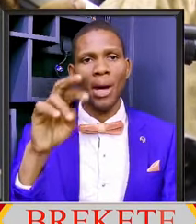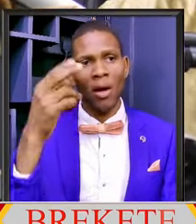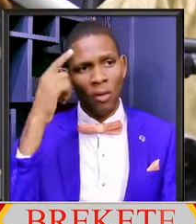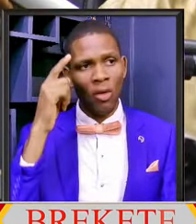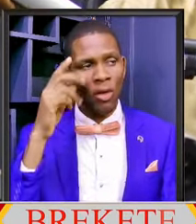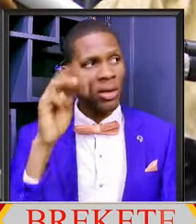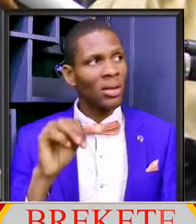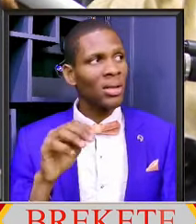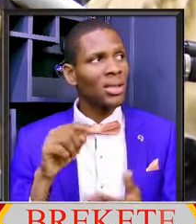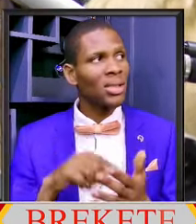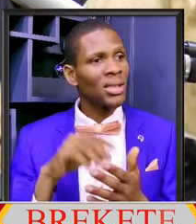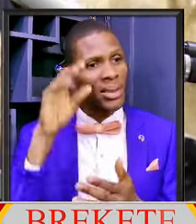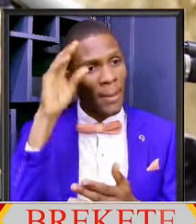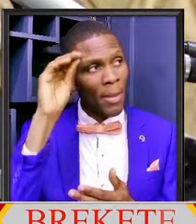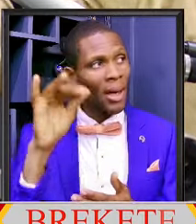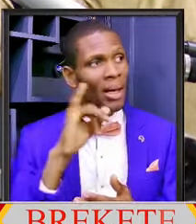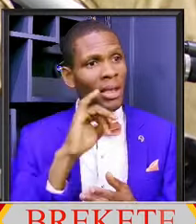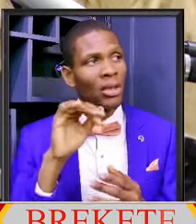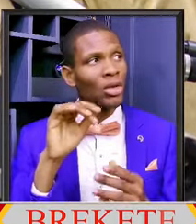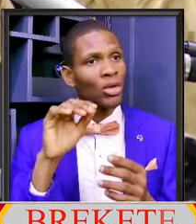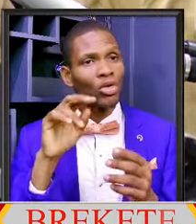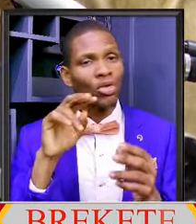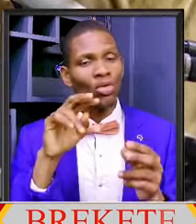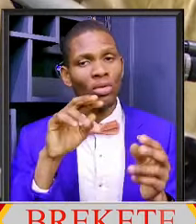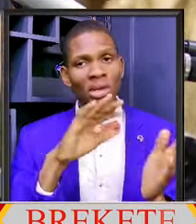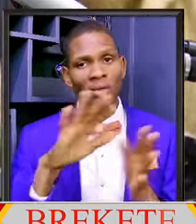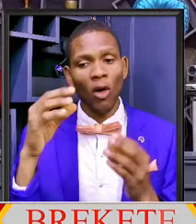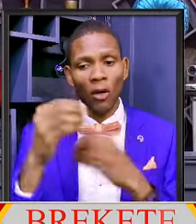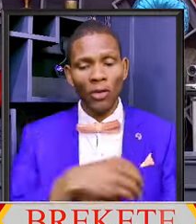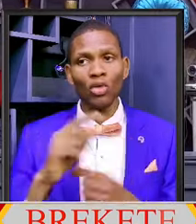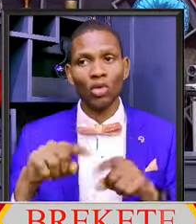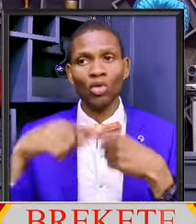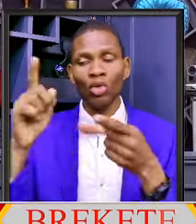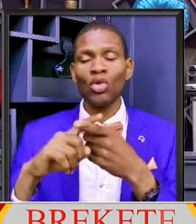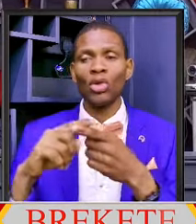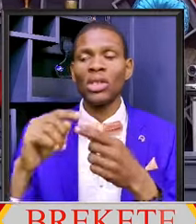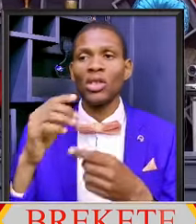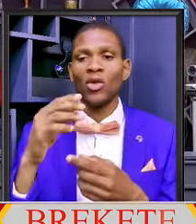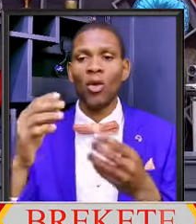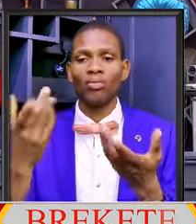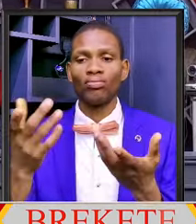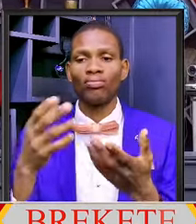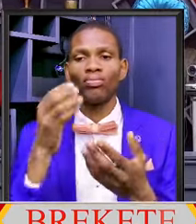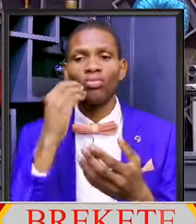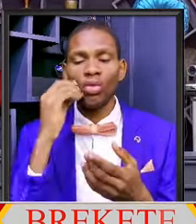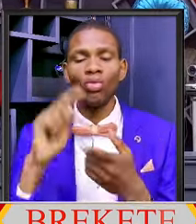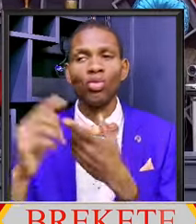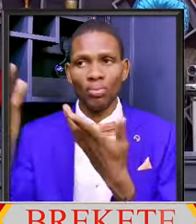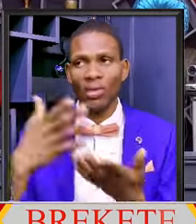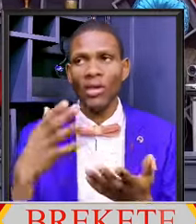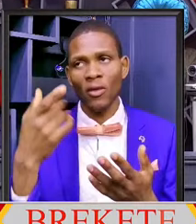this man is leaving his office to go to the house to pick the rapper to bring. Let's appreciate him.